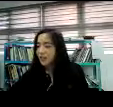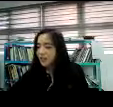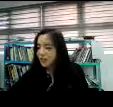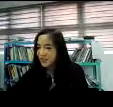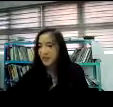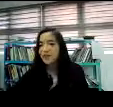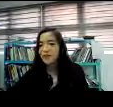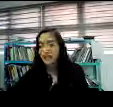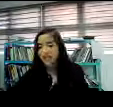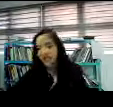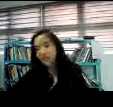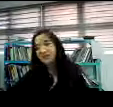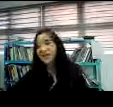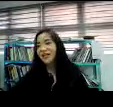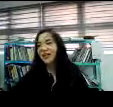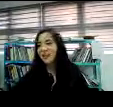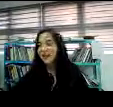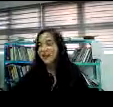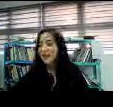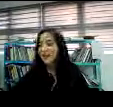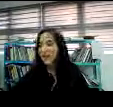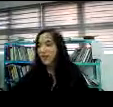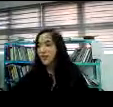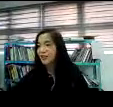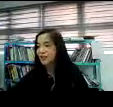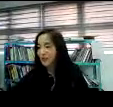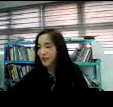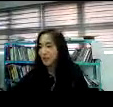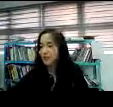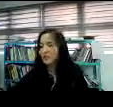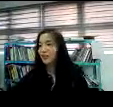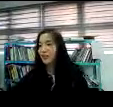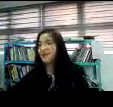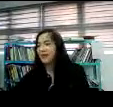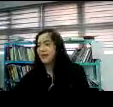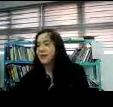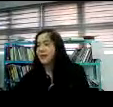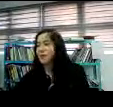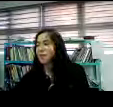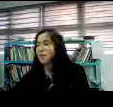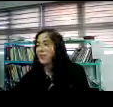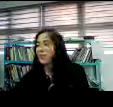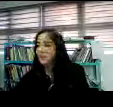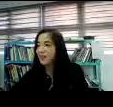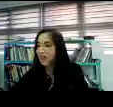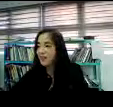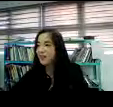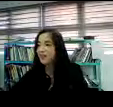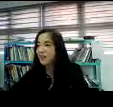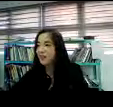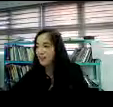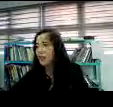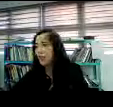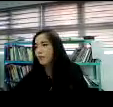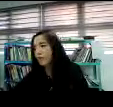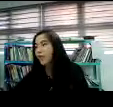nag-request po kayo ng material sa amin, ay mag-fill out po tayo sa feedback form. Ano po? Okay, so pwede pong erase or pwede